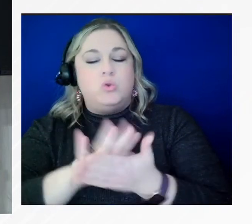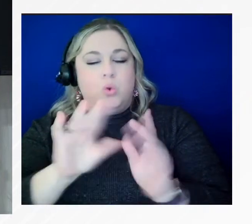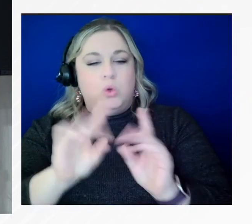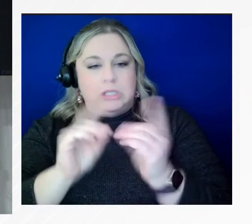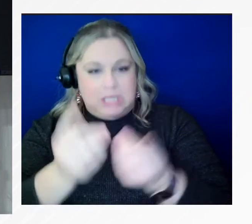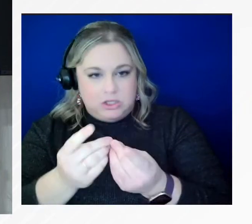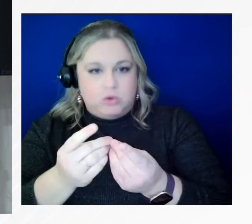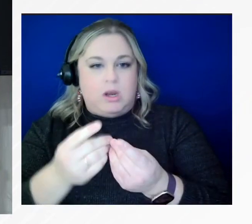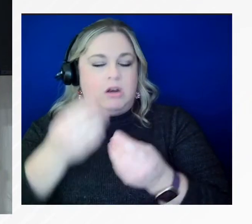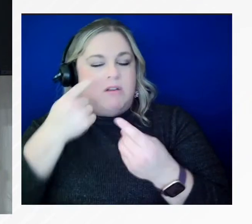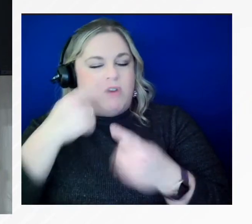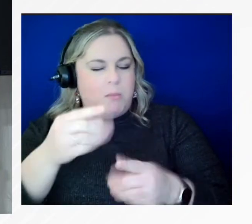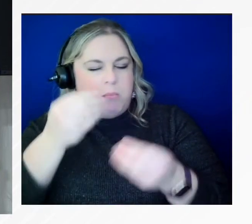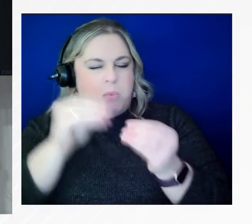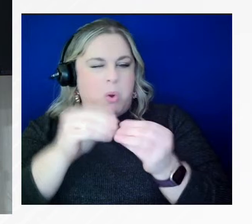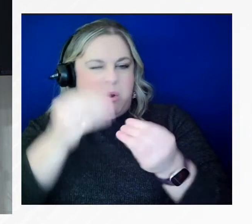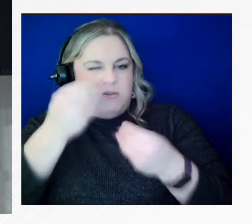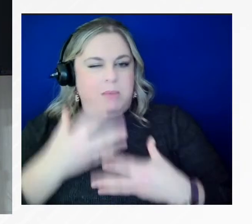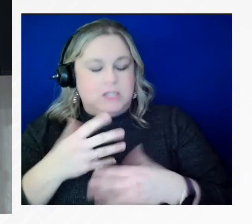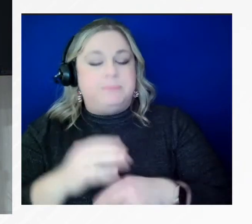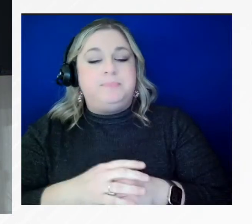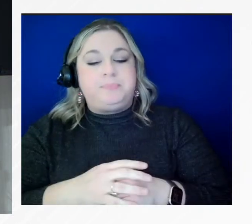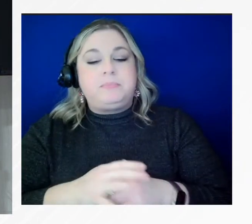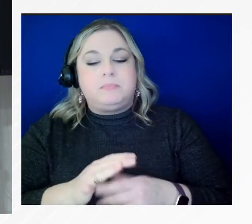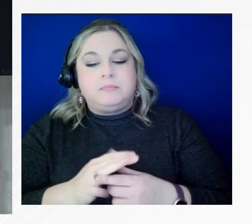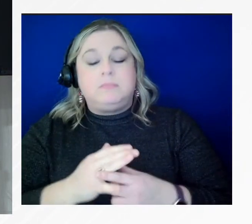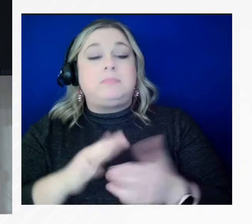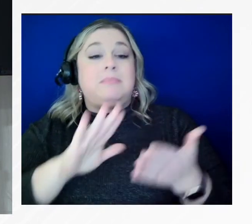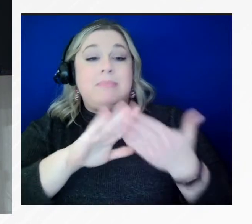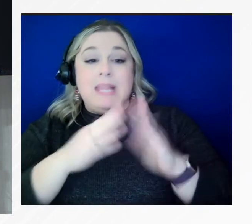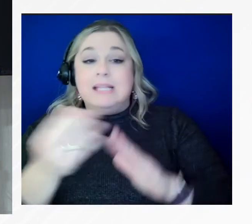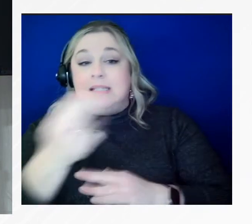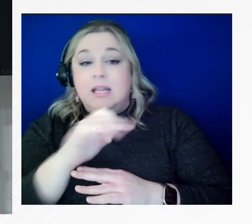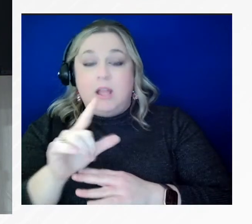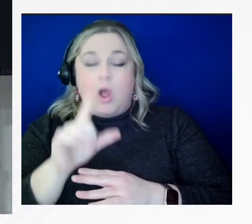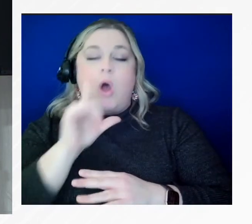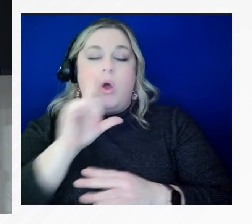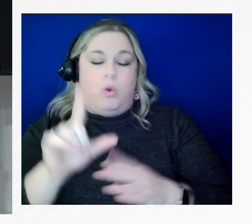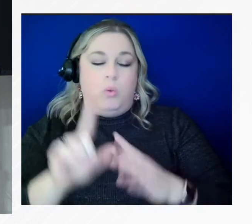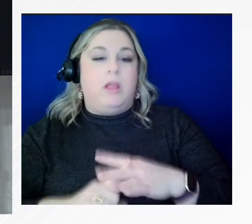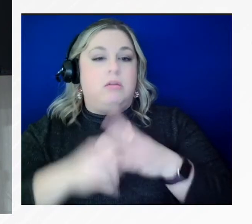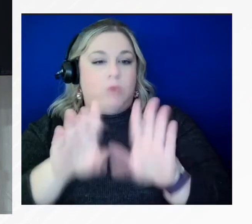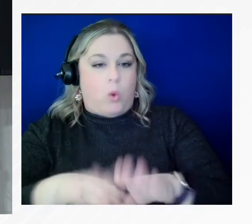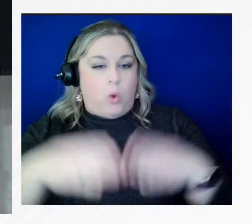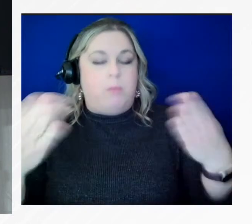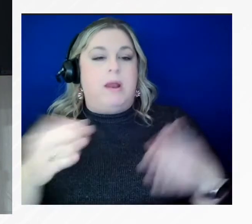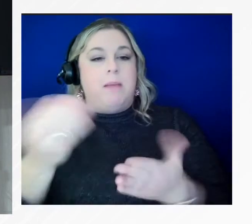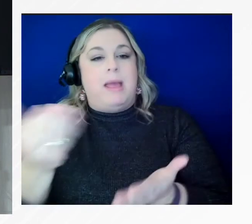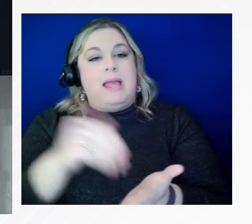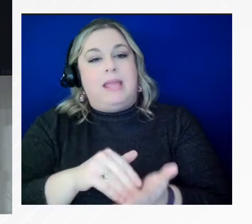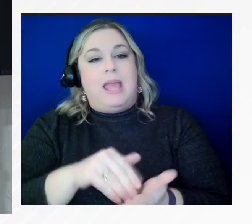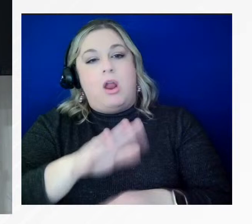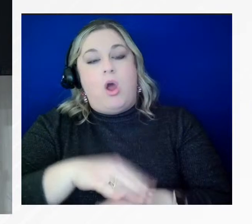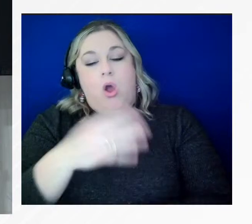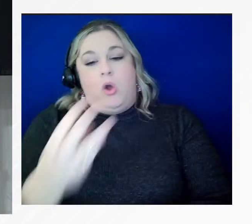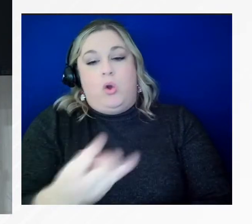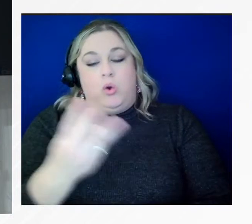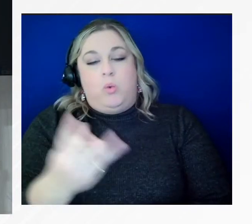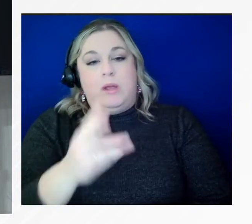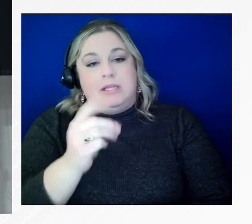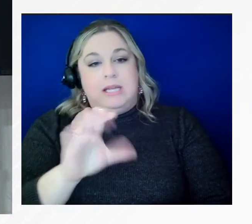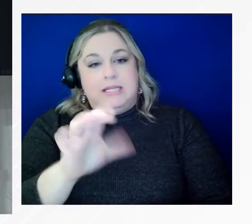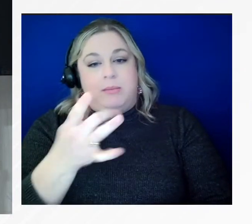community engagement, City Hall will reopen for normal operations on Wednesday, December 18th at 8